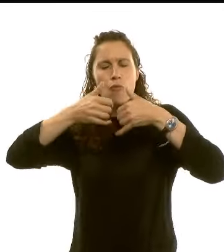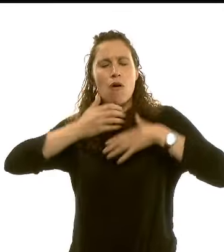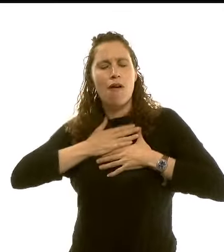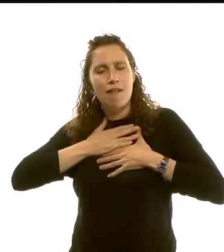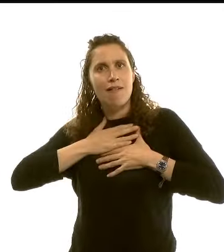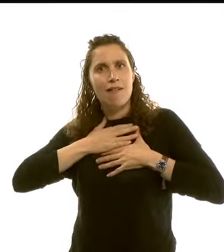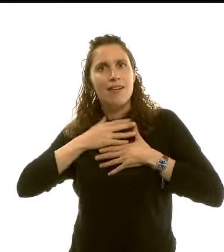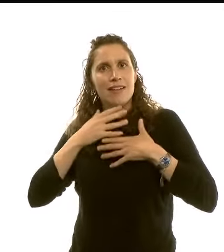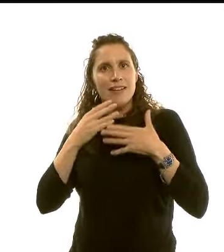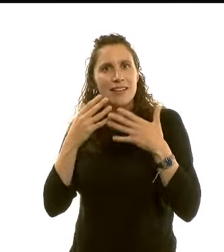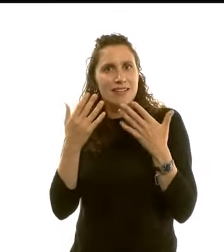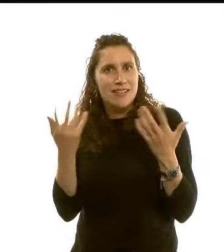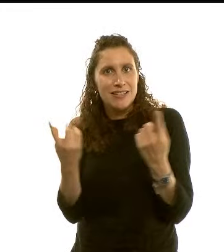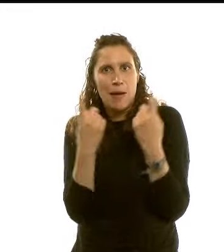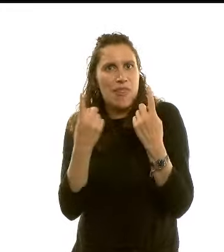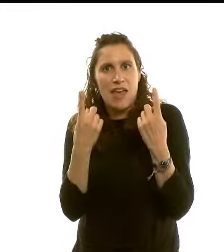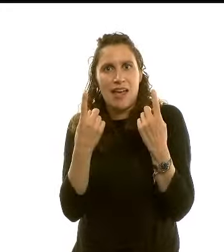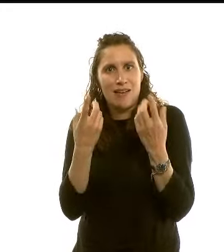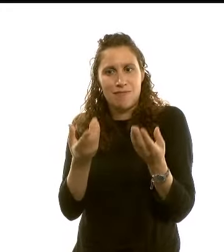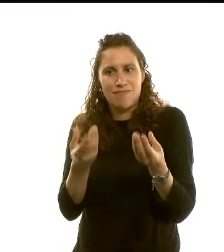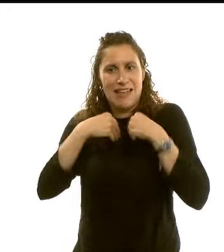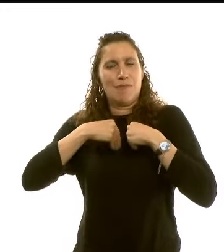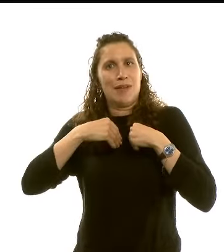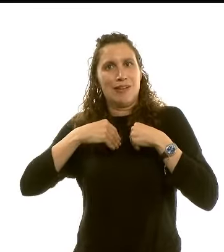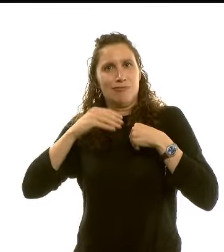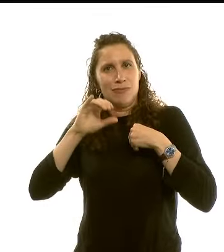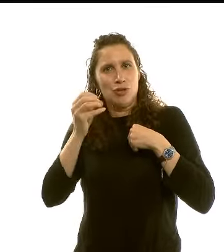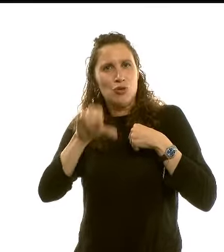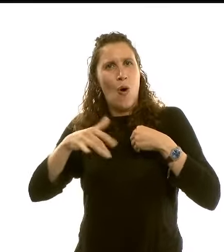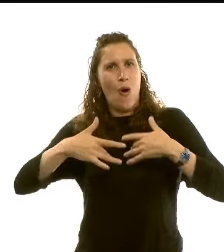It's just something that brings me a lot of joy.